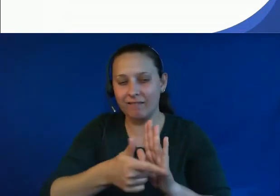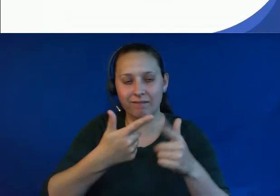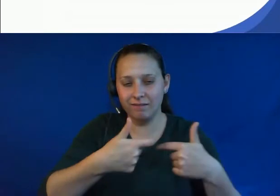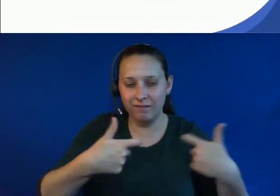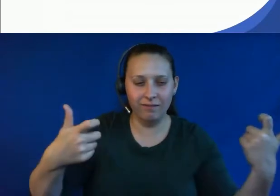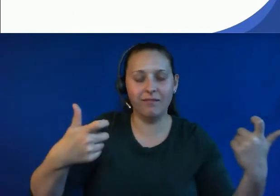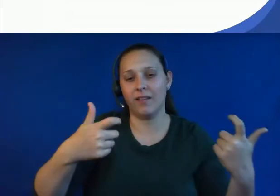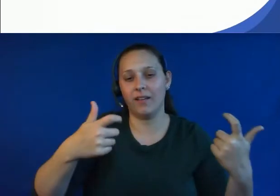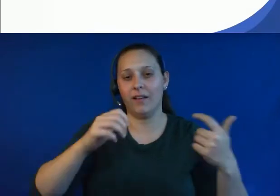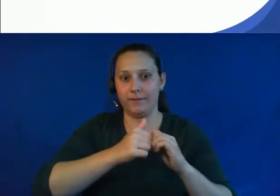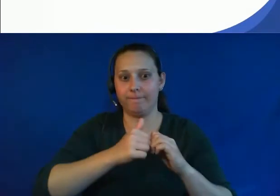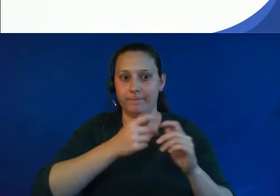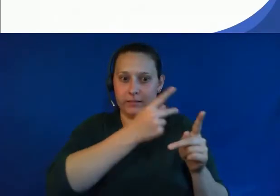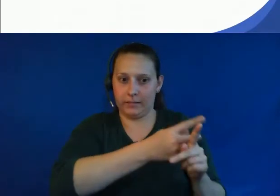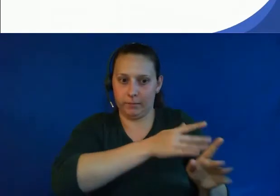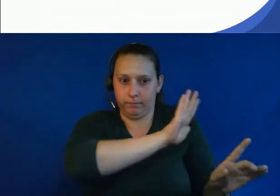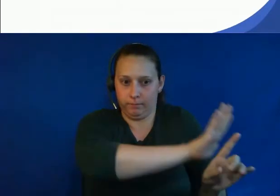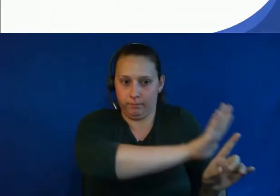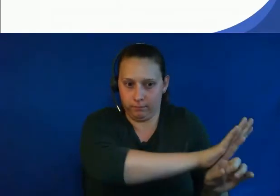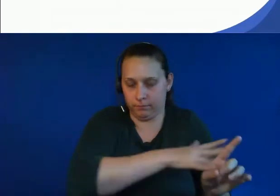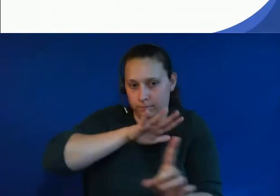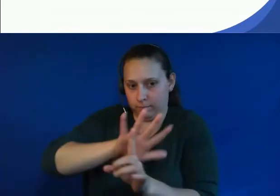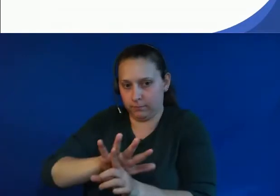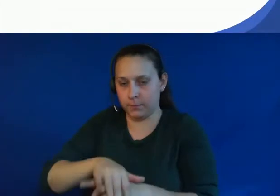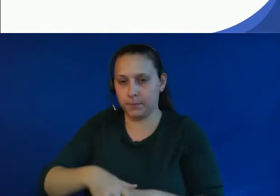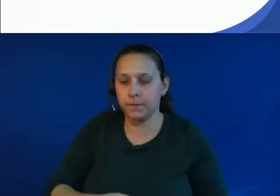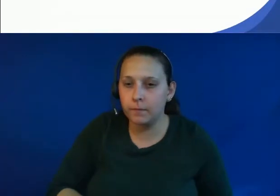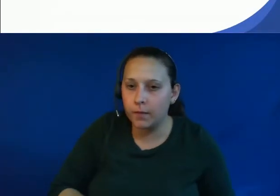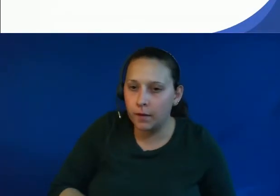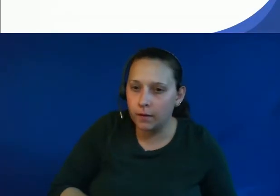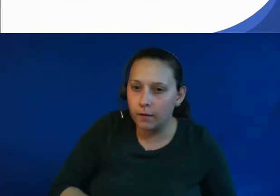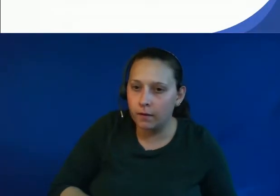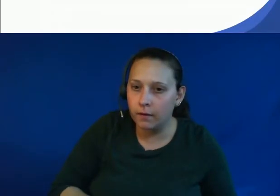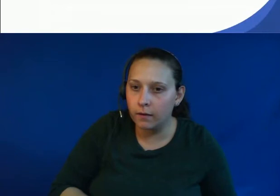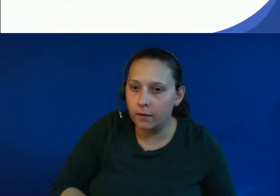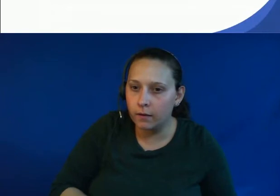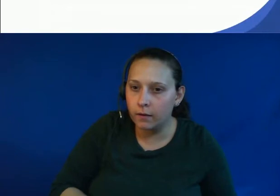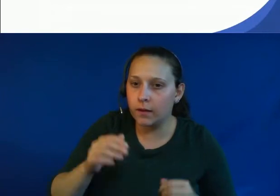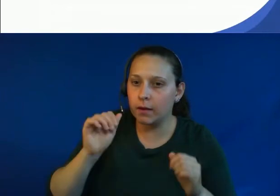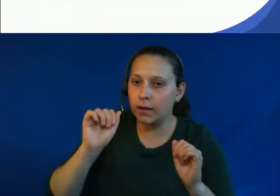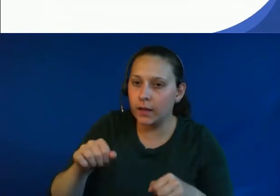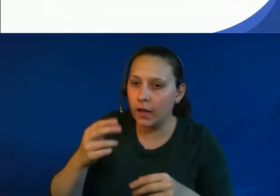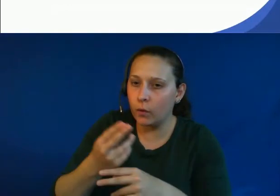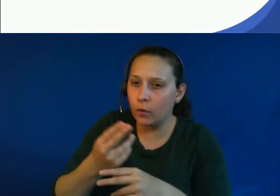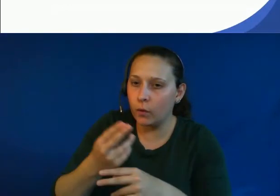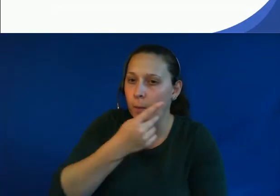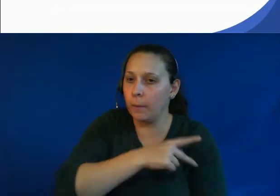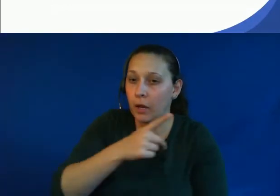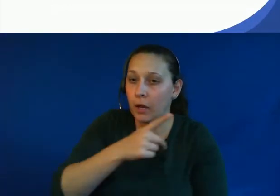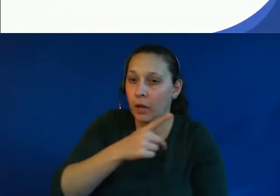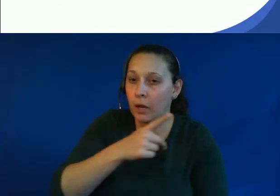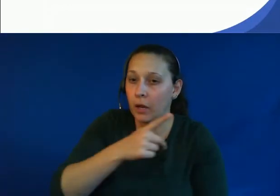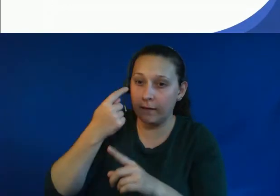that in one area. Can it be used in a patient with glaucoma? Yeah,